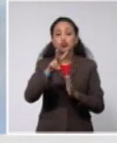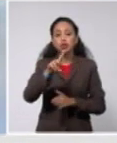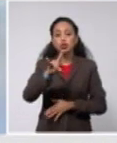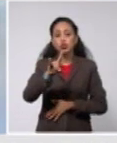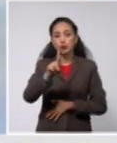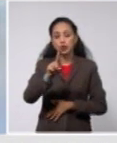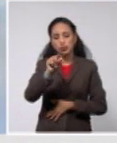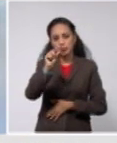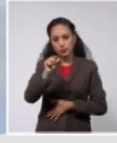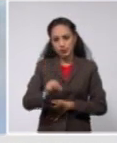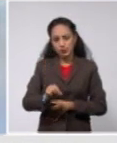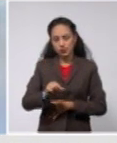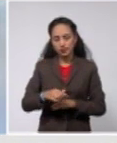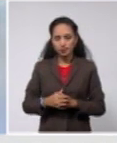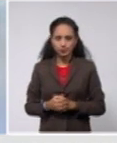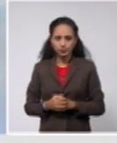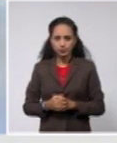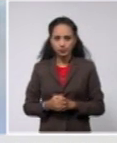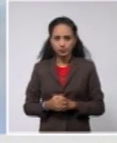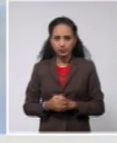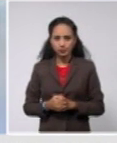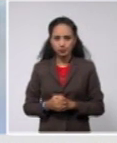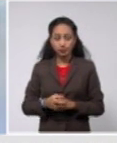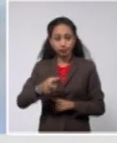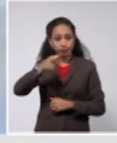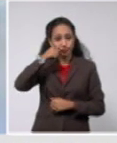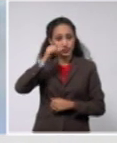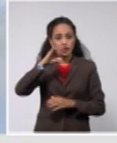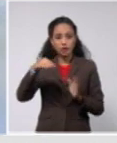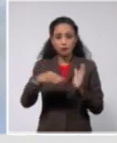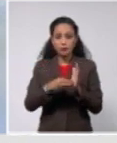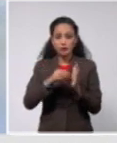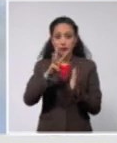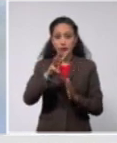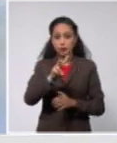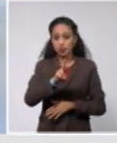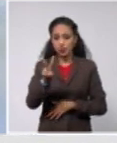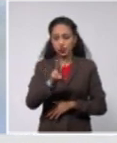8,291 people are hospitalized in Cuba.